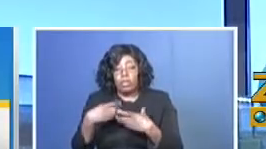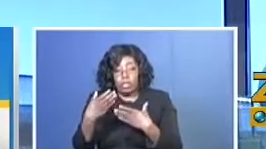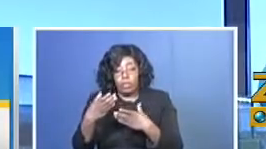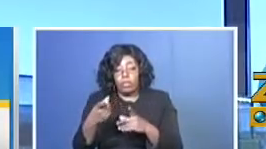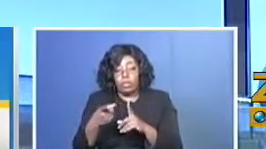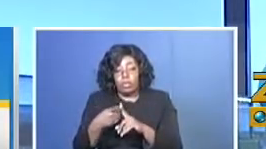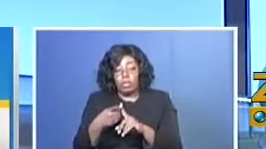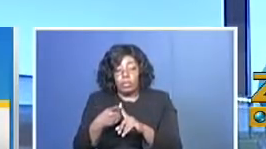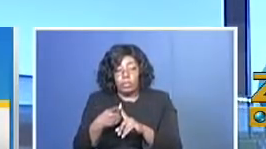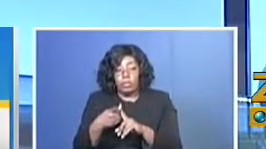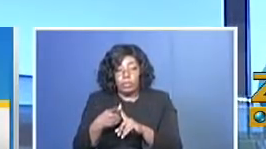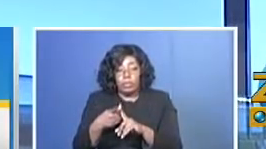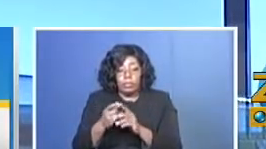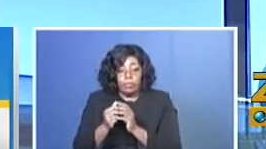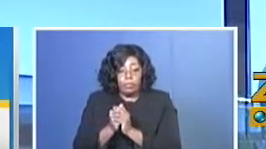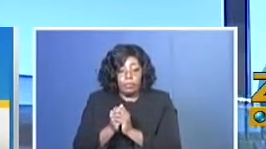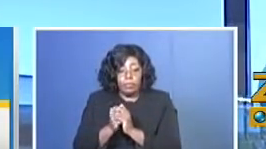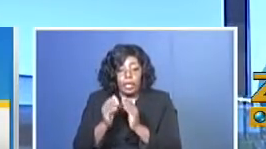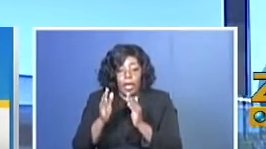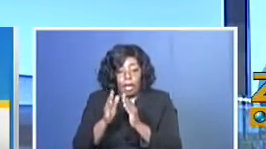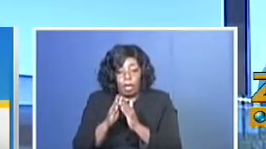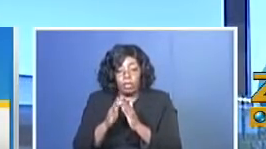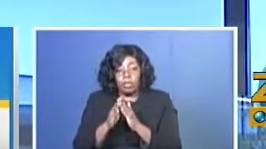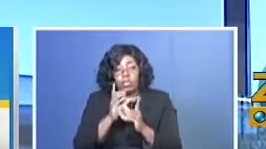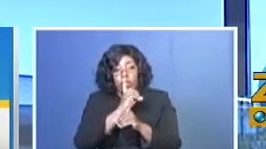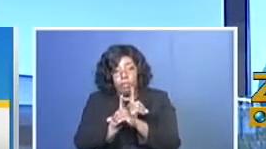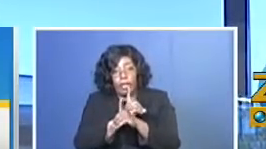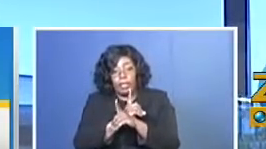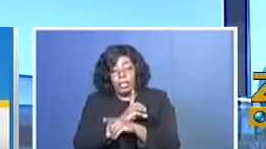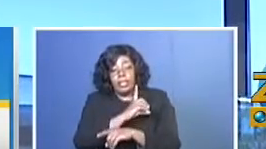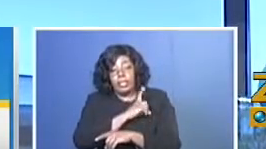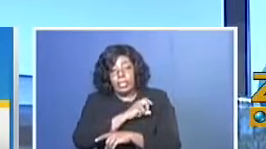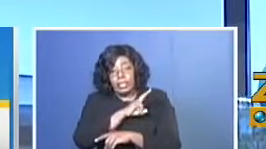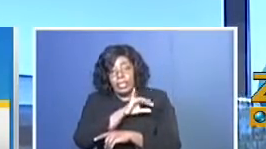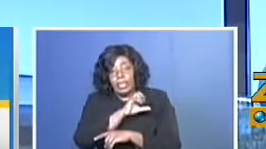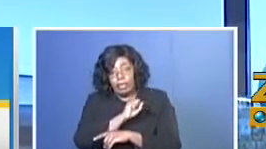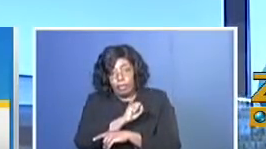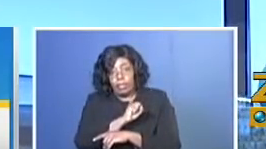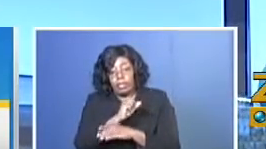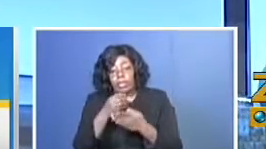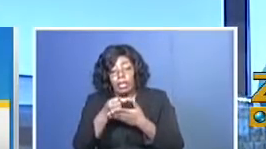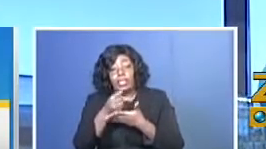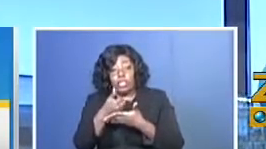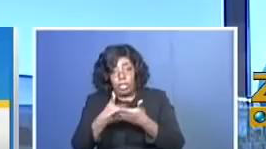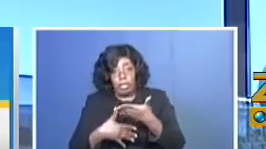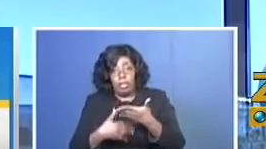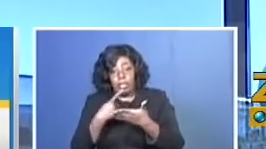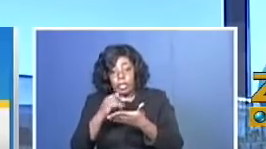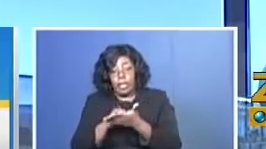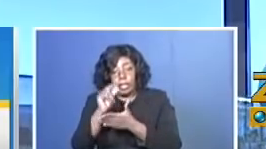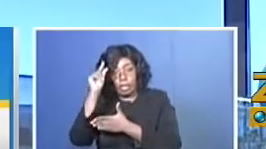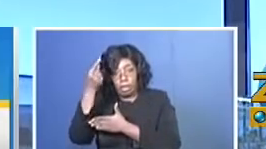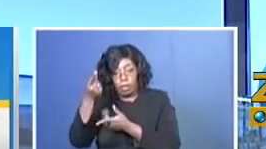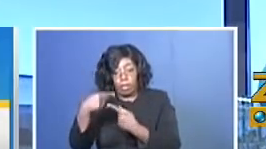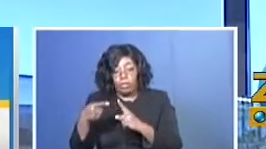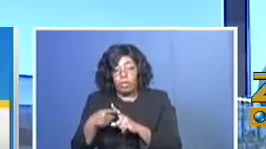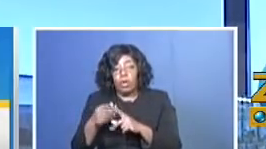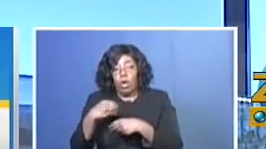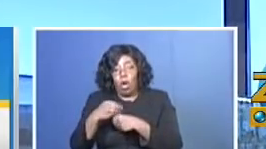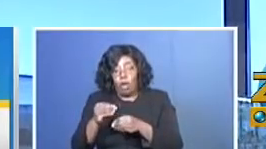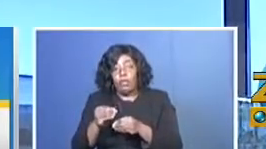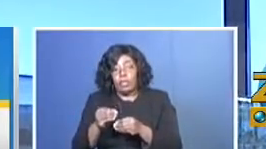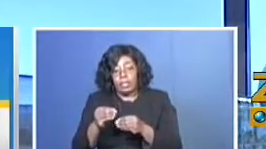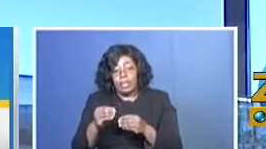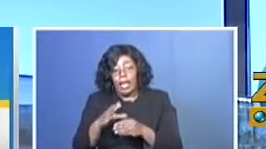to defend the Davis administration's legislative agenda, charging that to suggest a government comes to office and begins